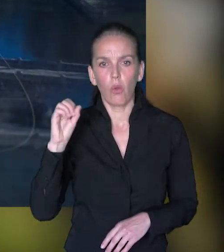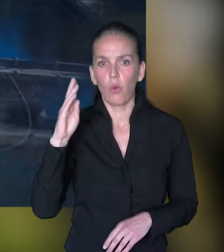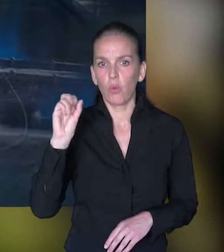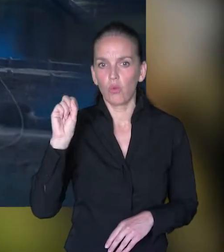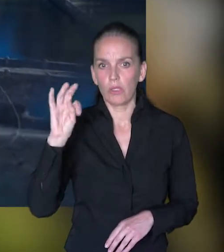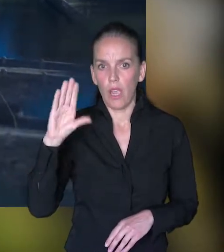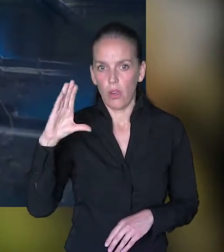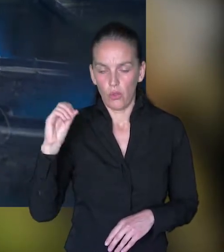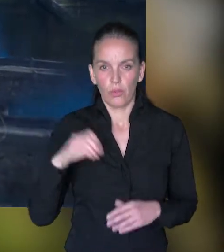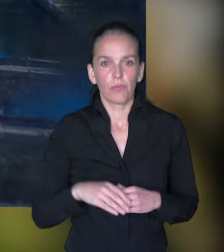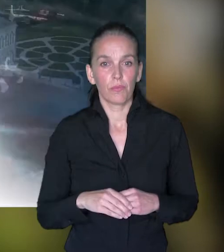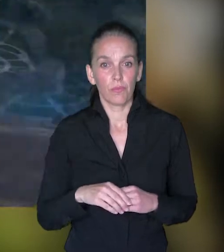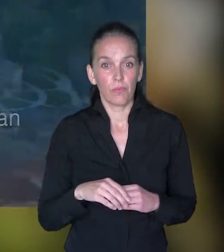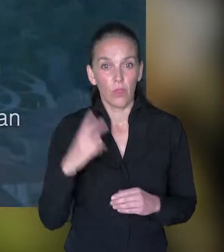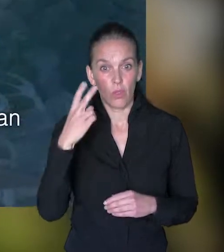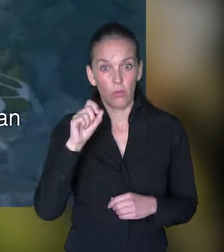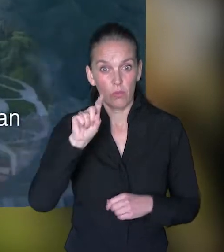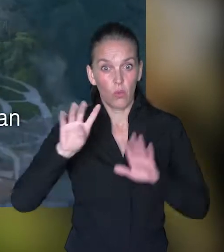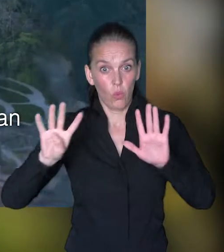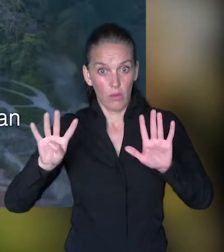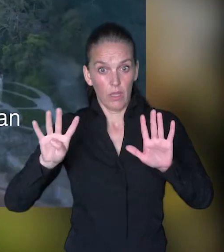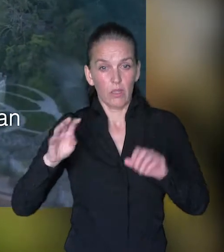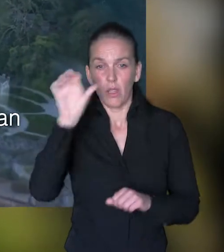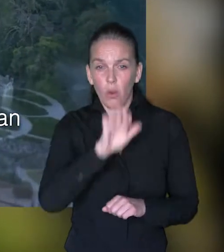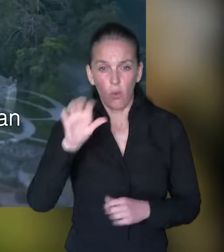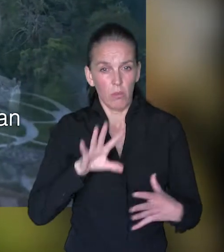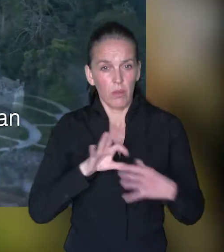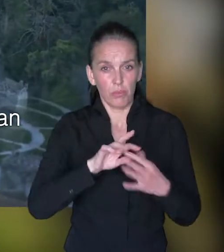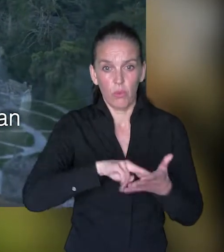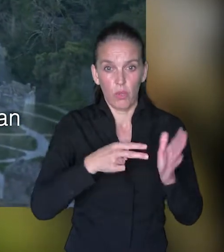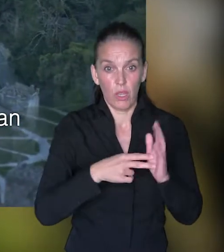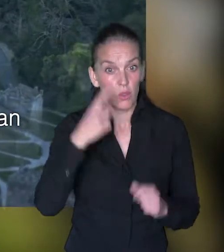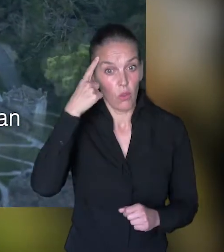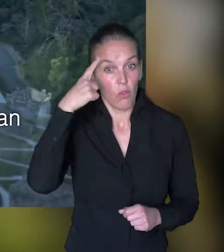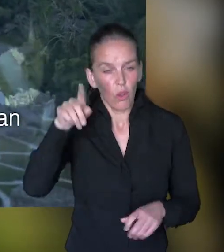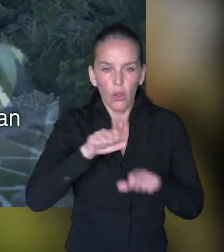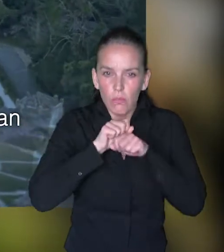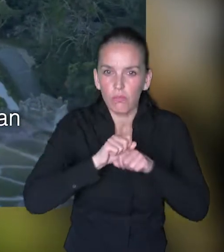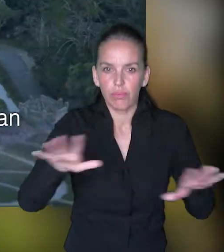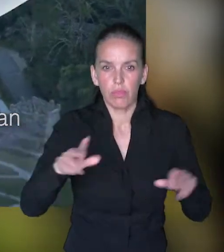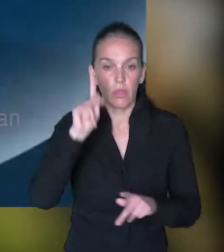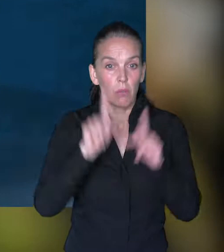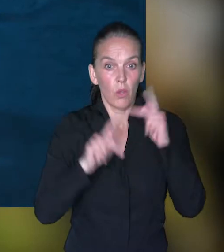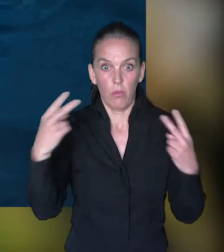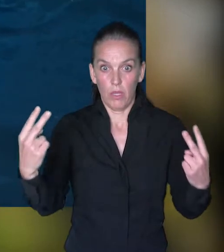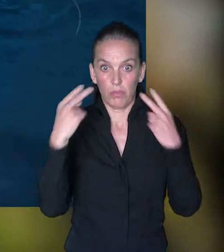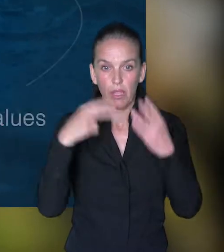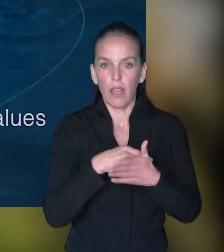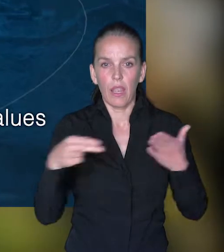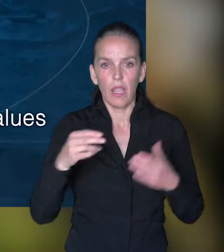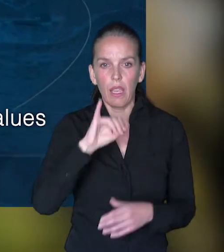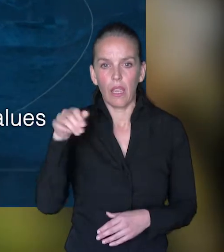the Mata do Bussaco Foundation. Their efforts have been reinforced by the European project JARCULTUR since